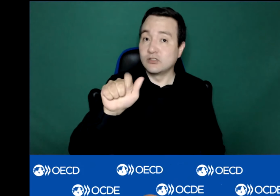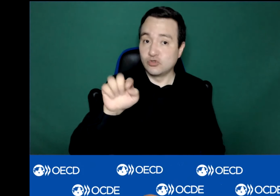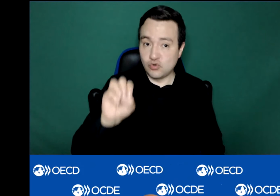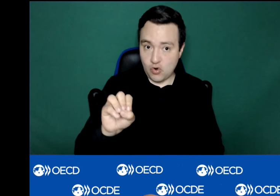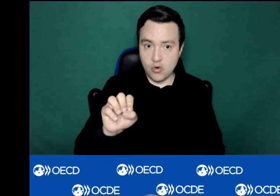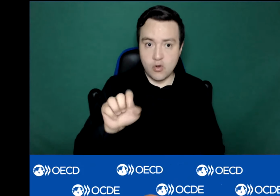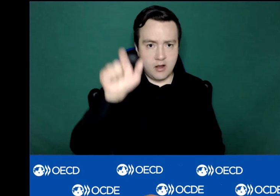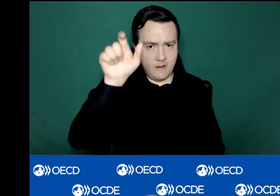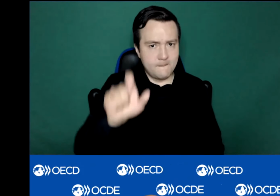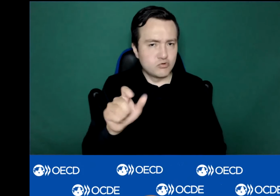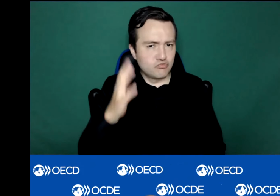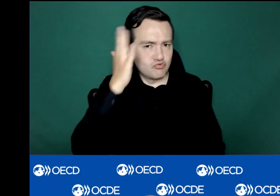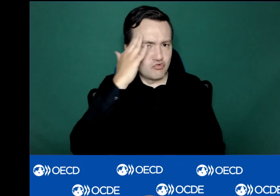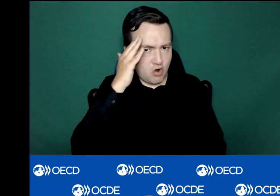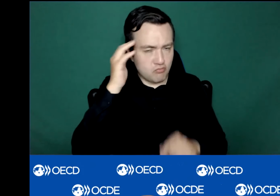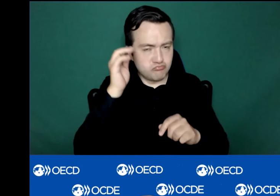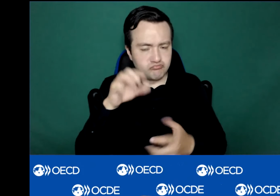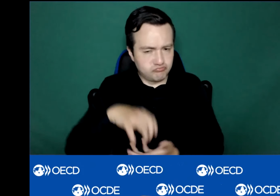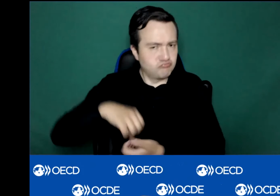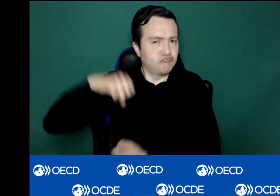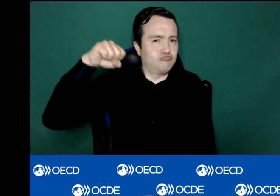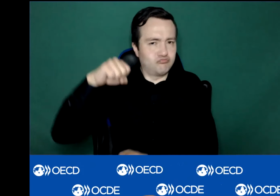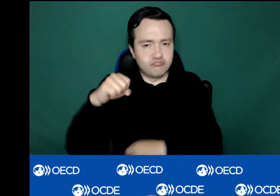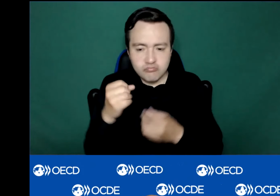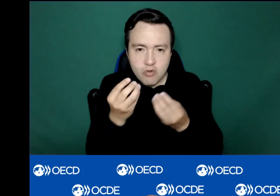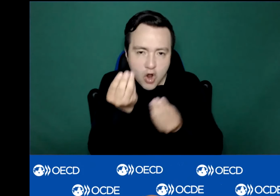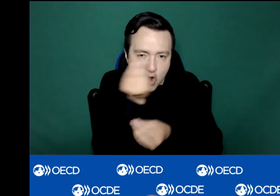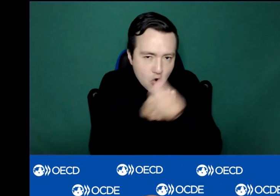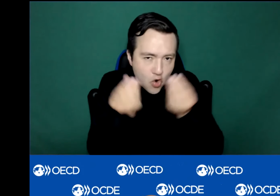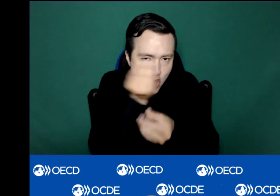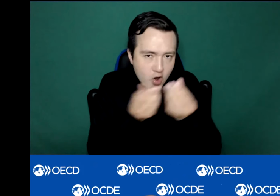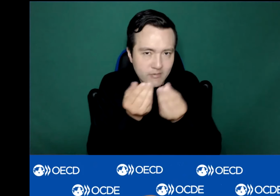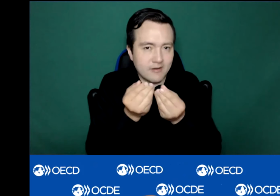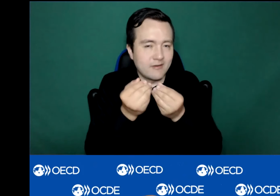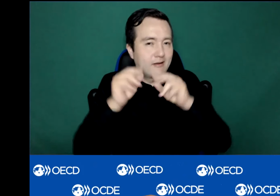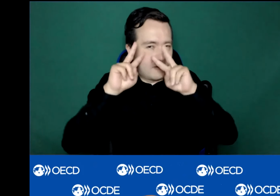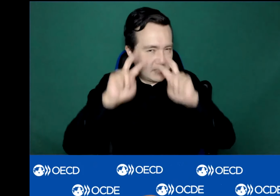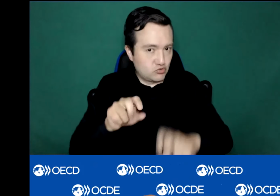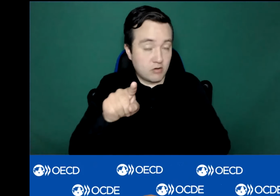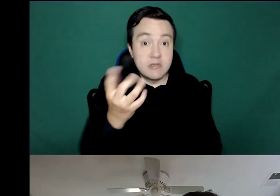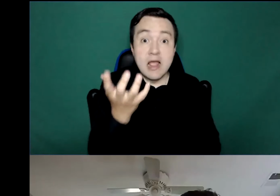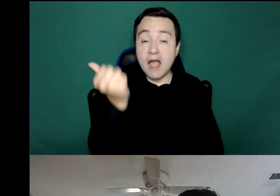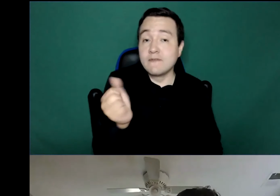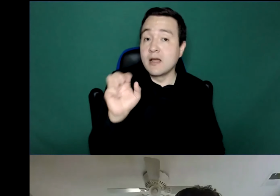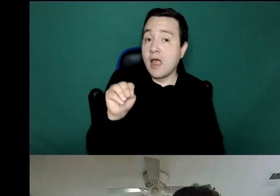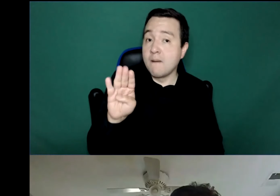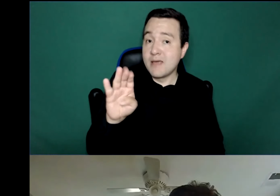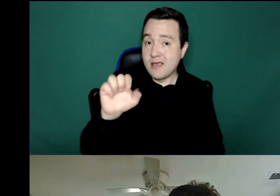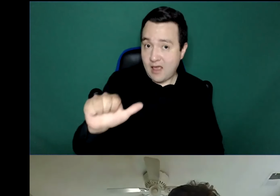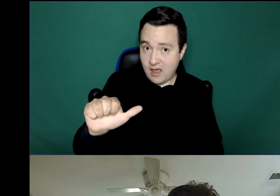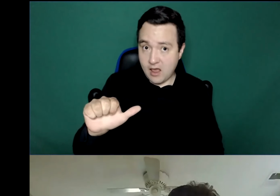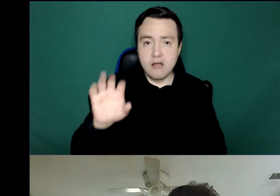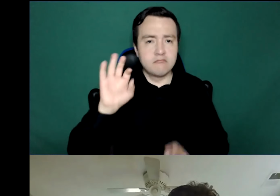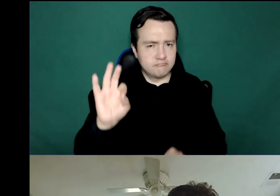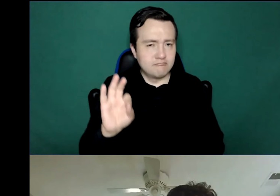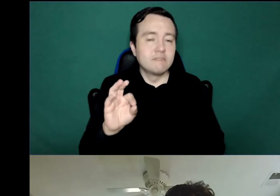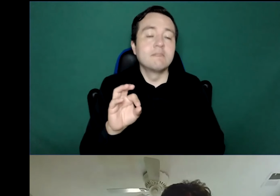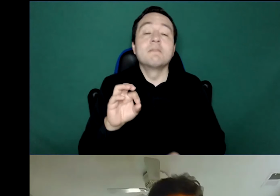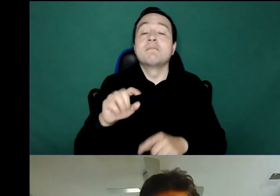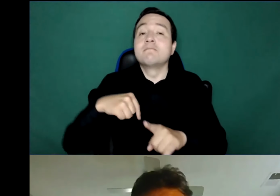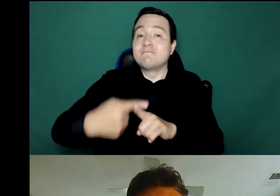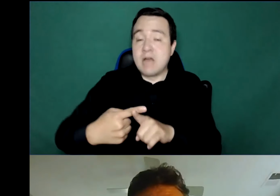history. He holds an MPH, a master's in health economics, and a doctorate in social science. He is responsible for